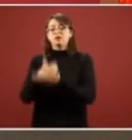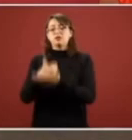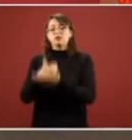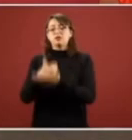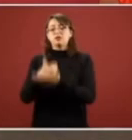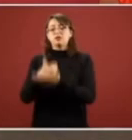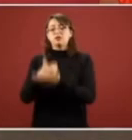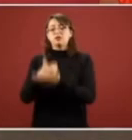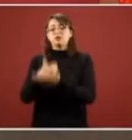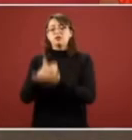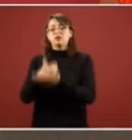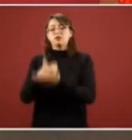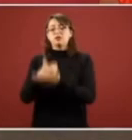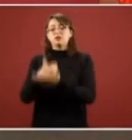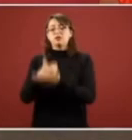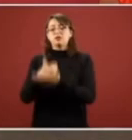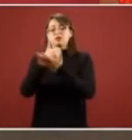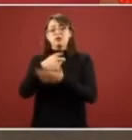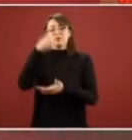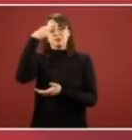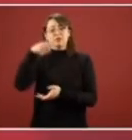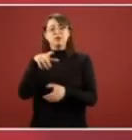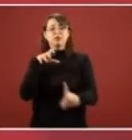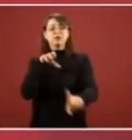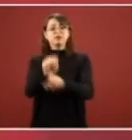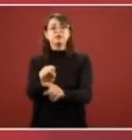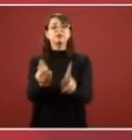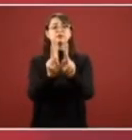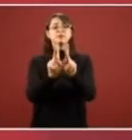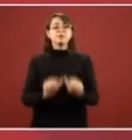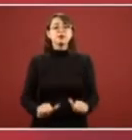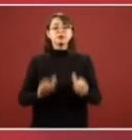have peace and tranquility.